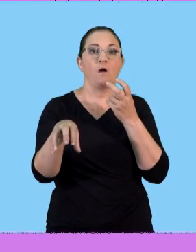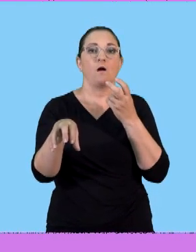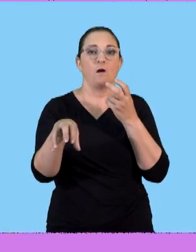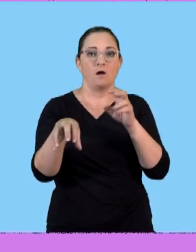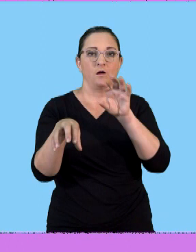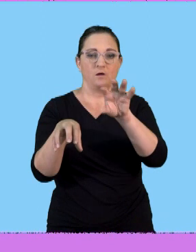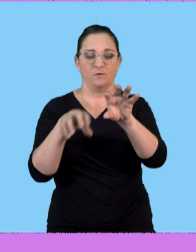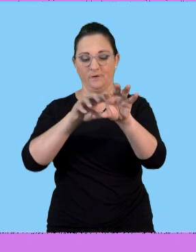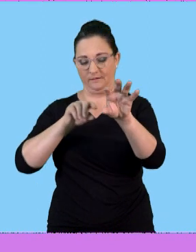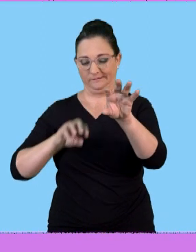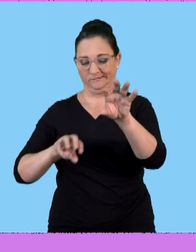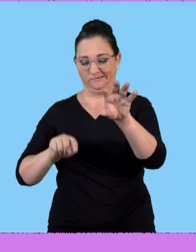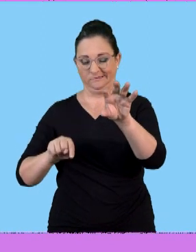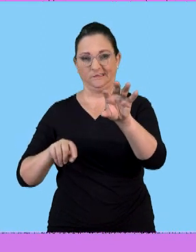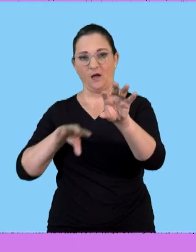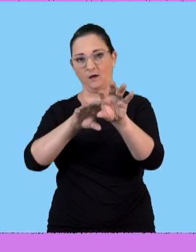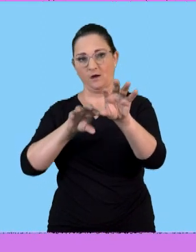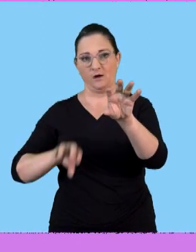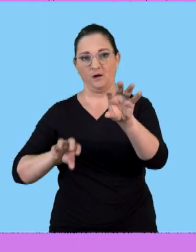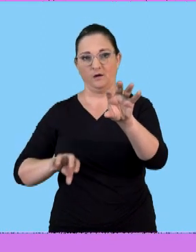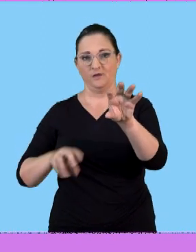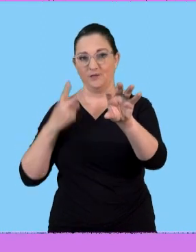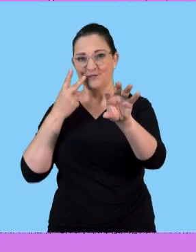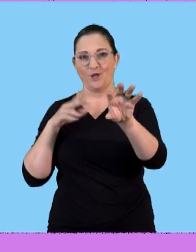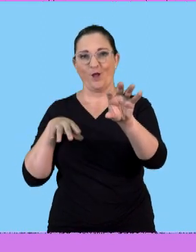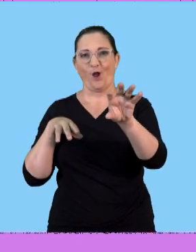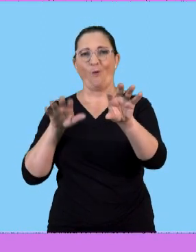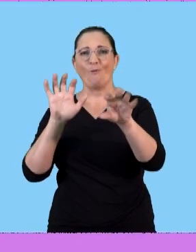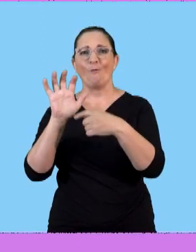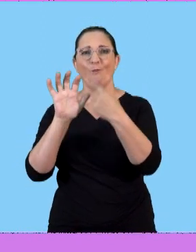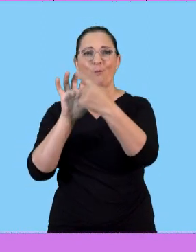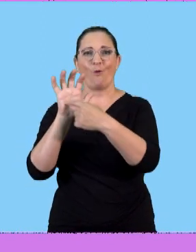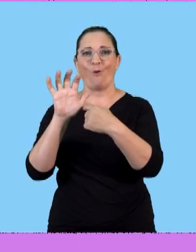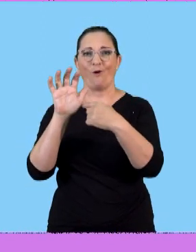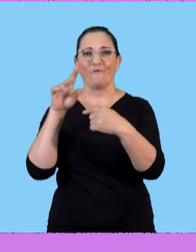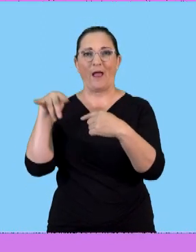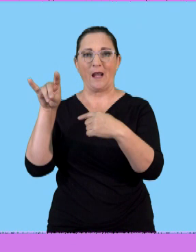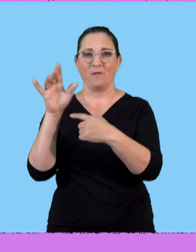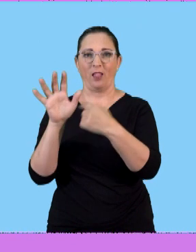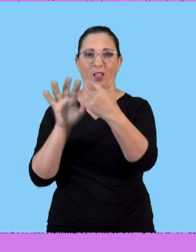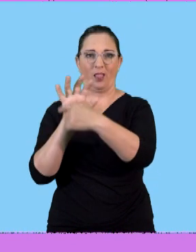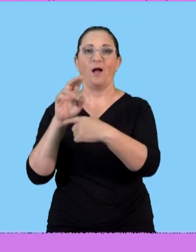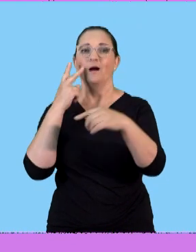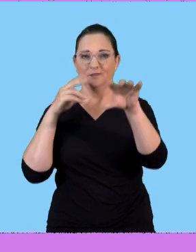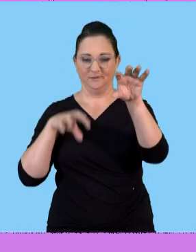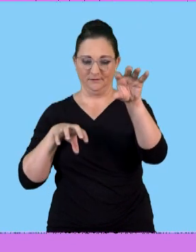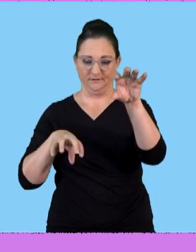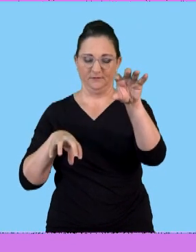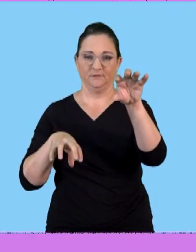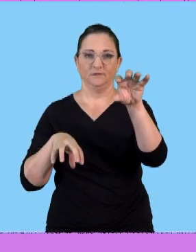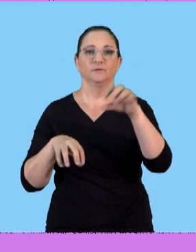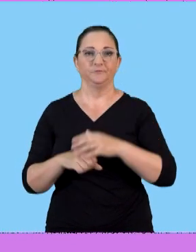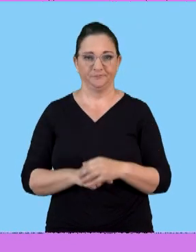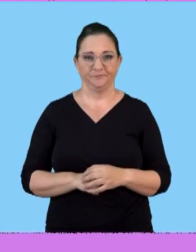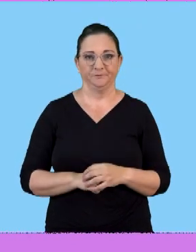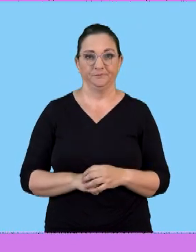carefully, we'll see right here, there's like a little paw. Can you see that indicates an animal? So it says Serene Animal